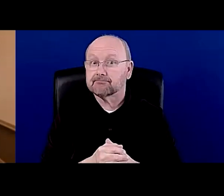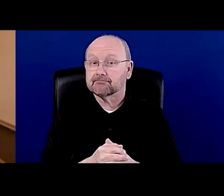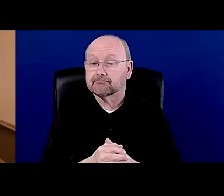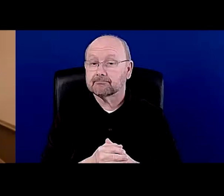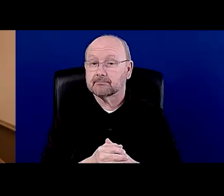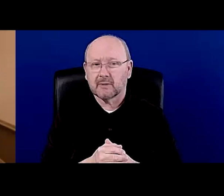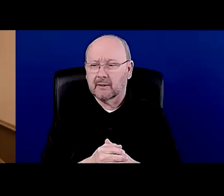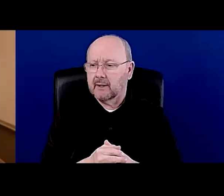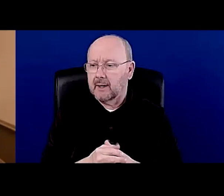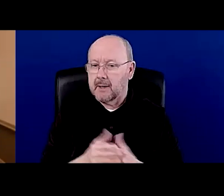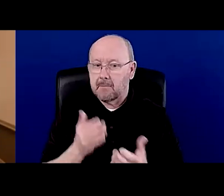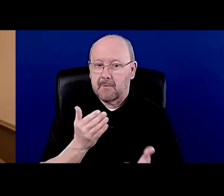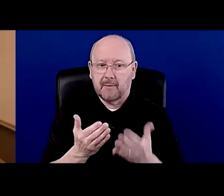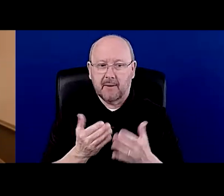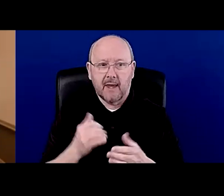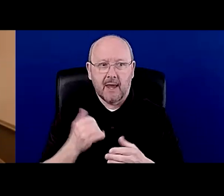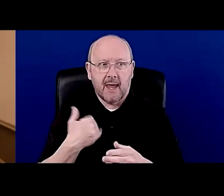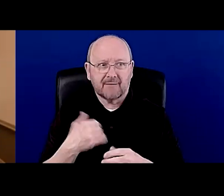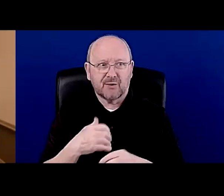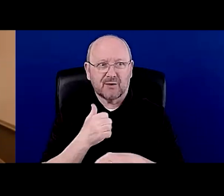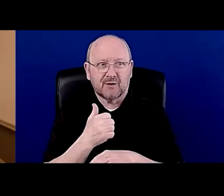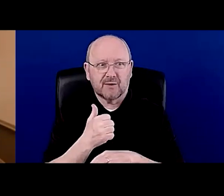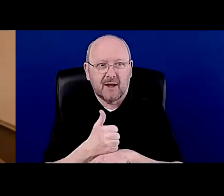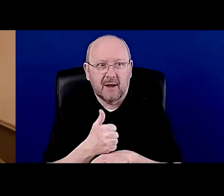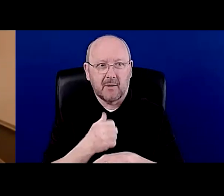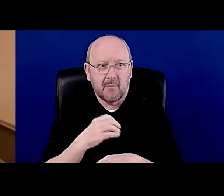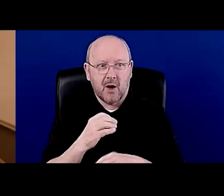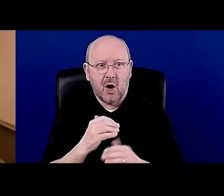more challenging for students.